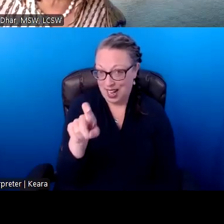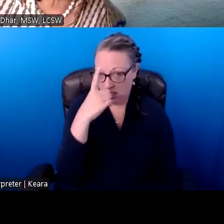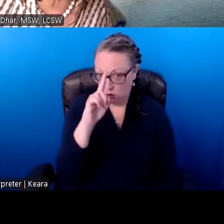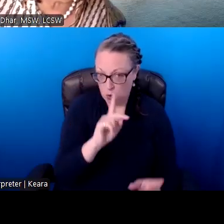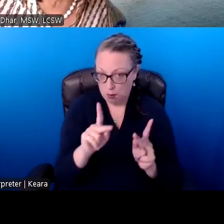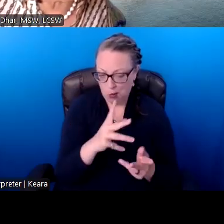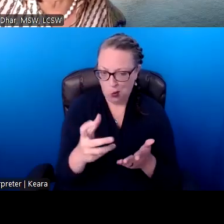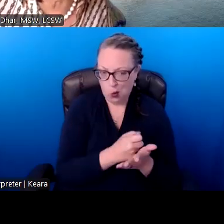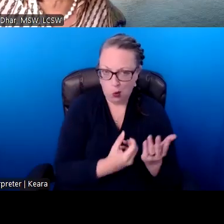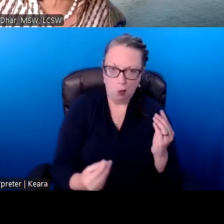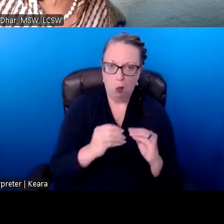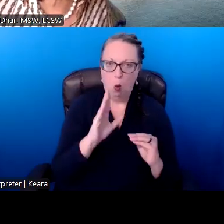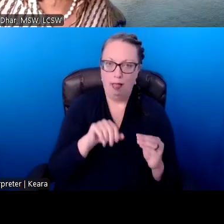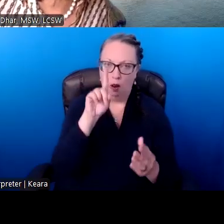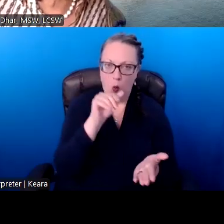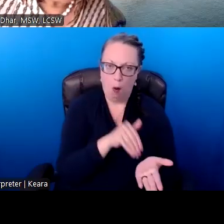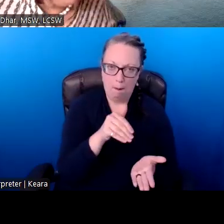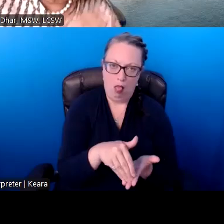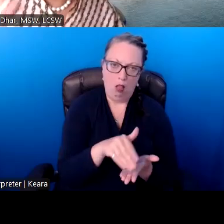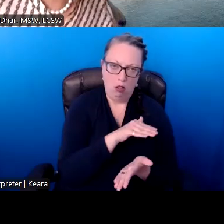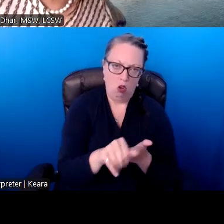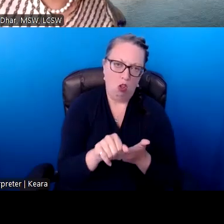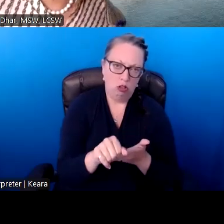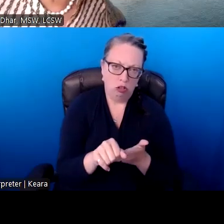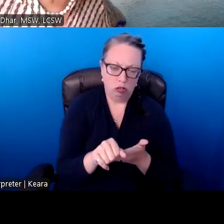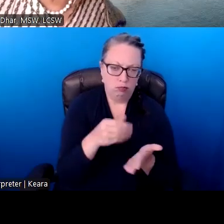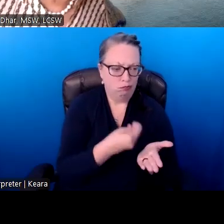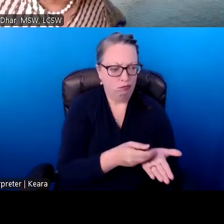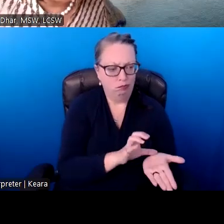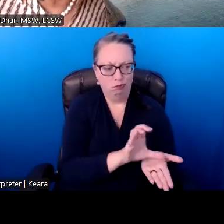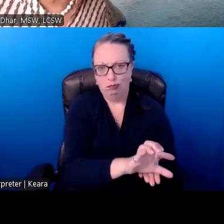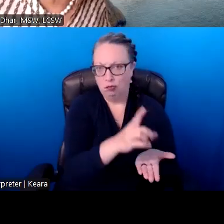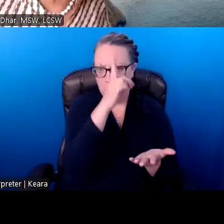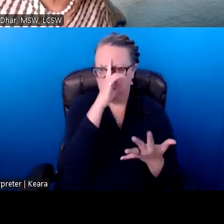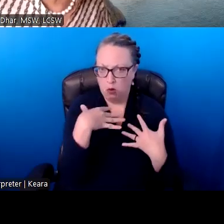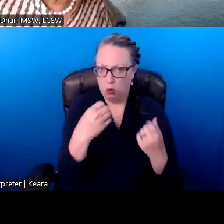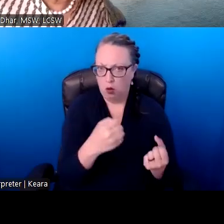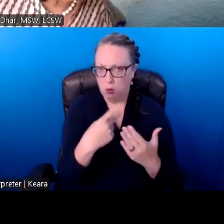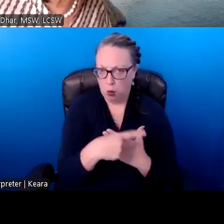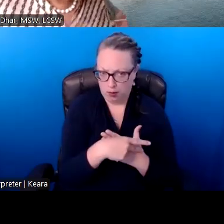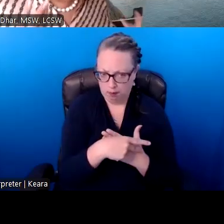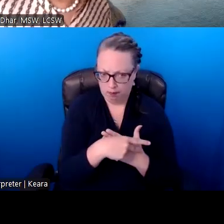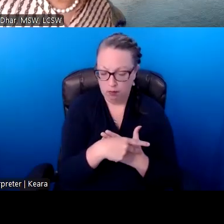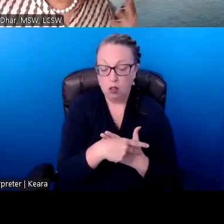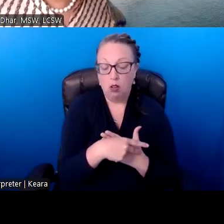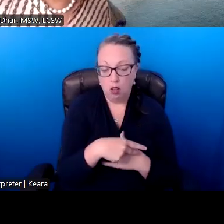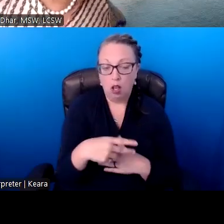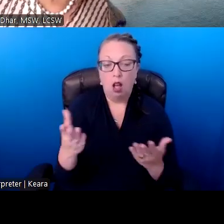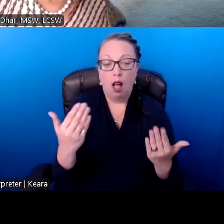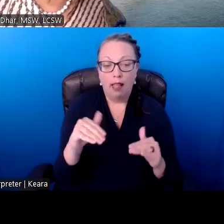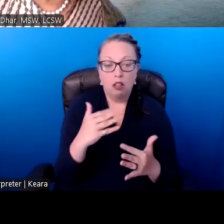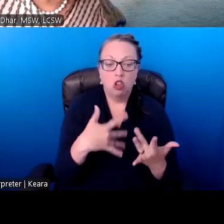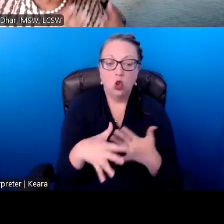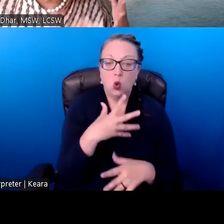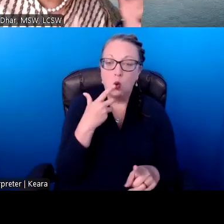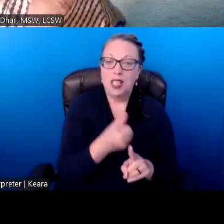more than $1 million. It funds their mental health program. So mental health tax. And then there are social